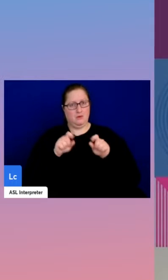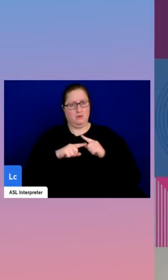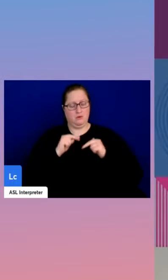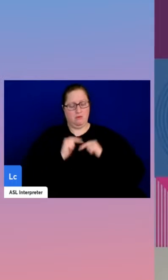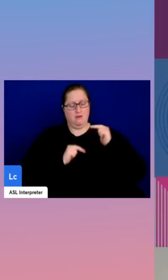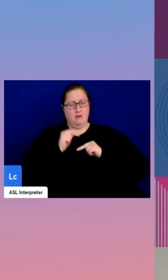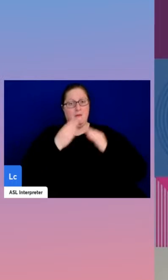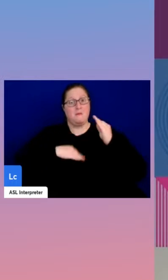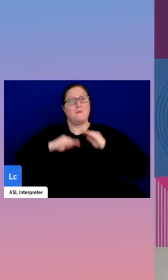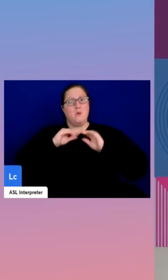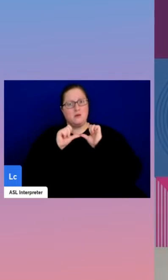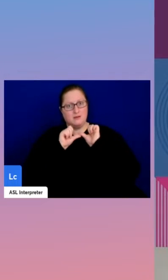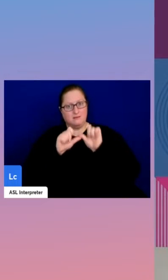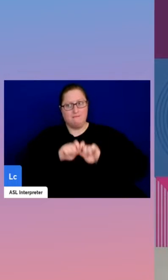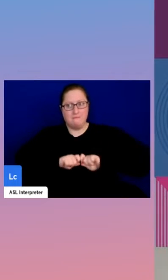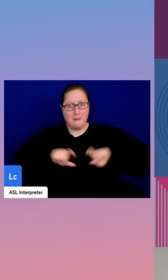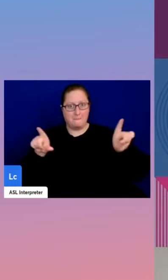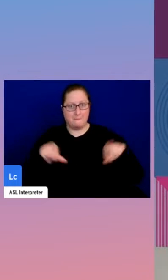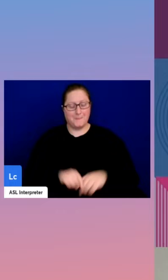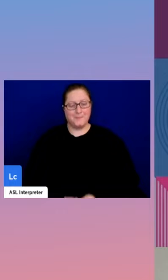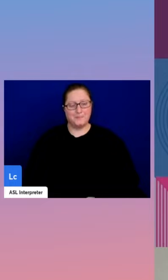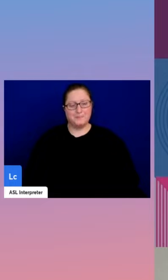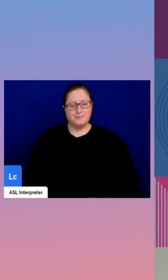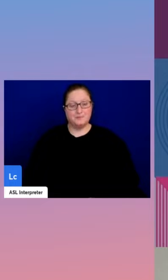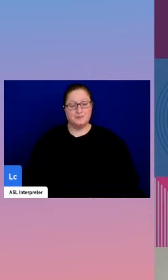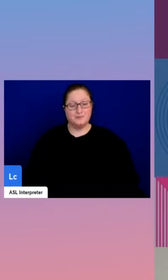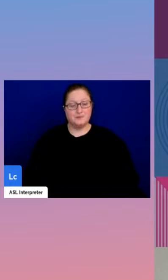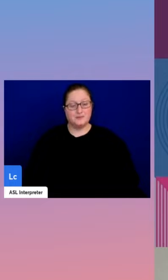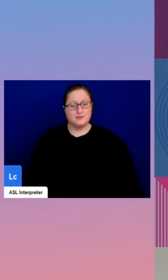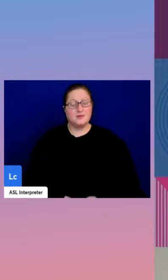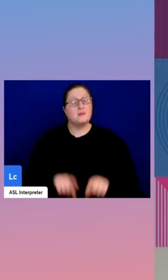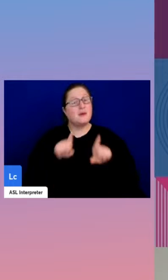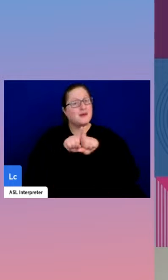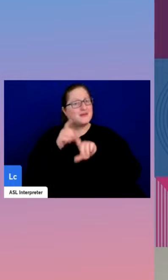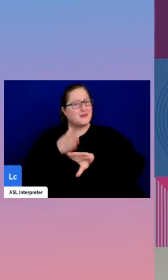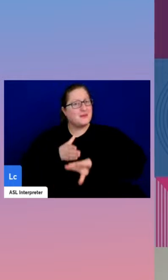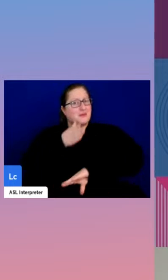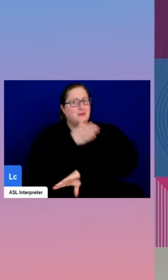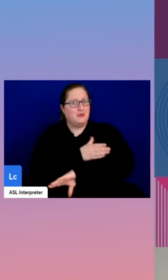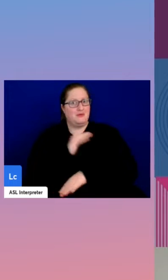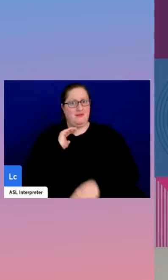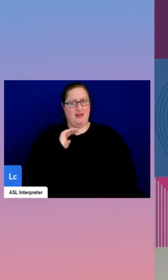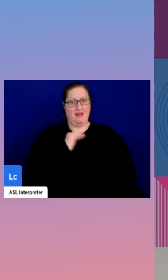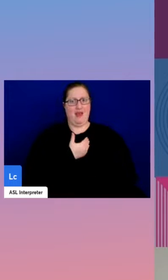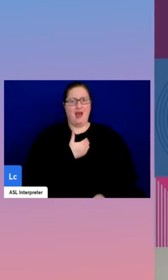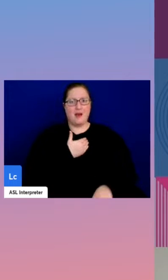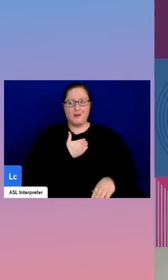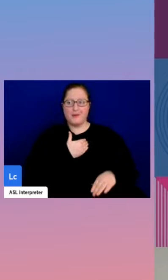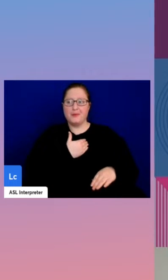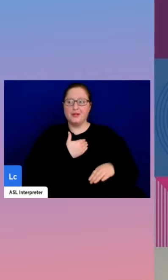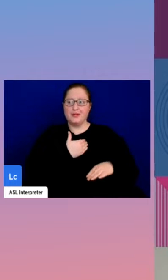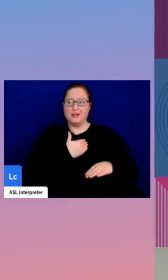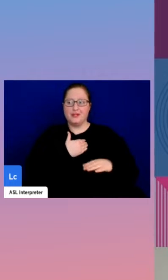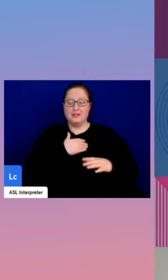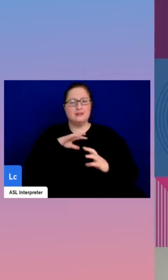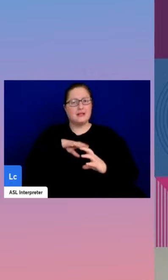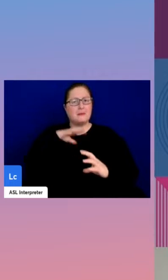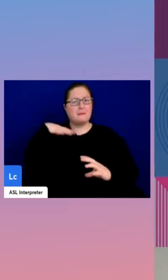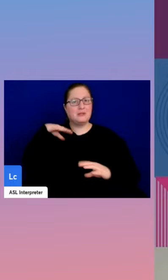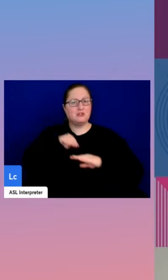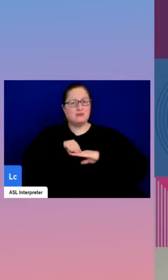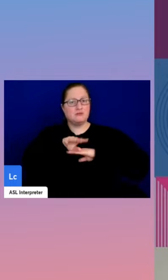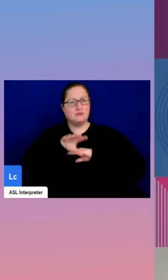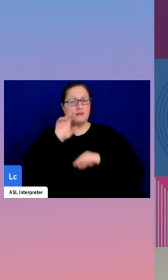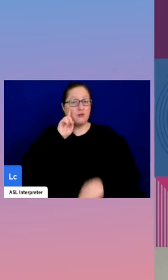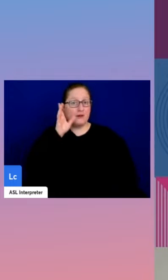more sustainable deployments and hence improve our foothold into the future. So without further